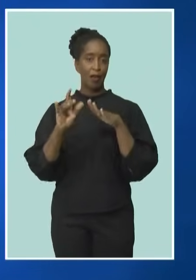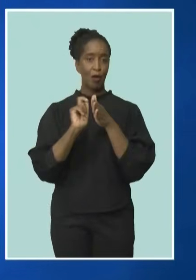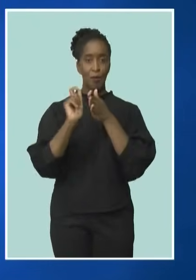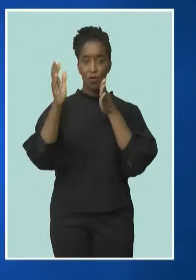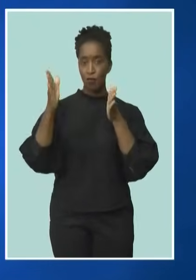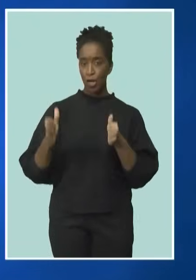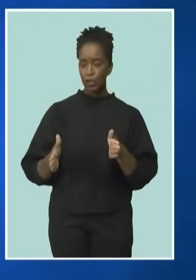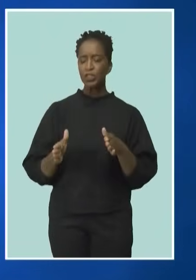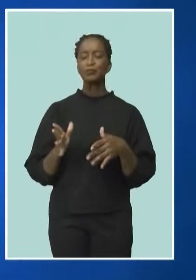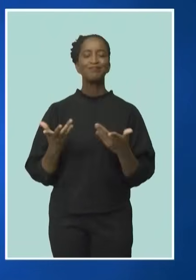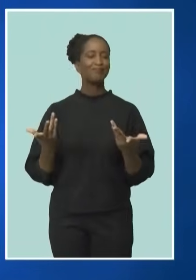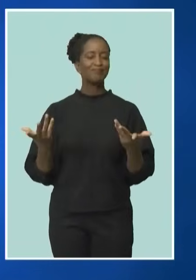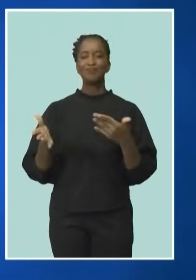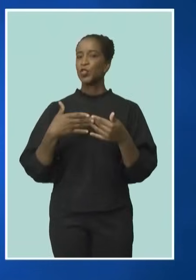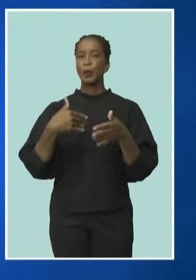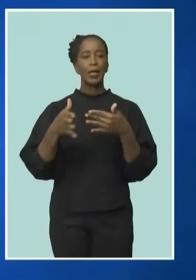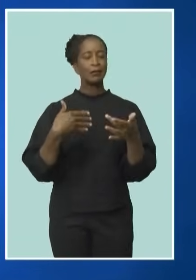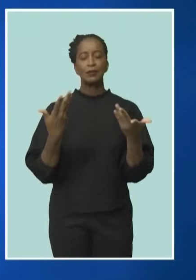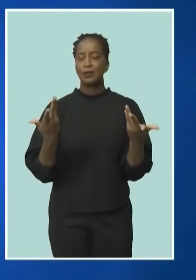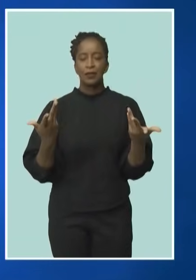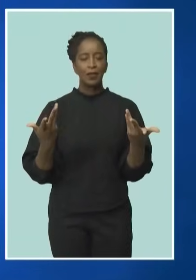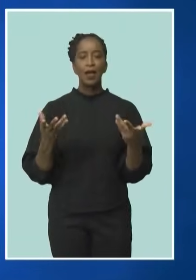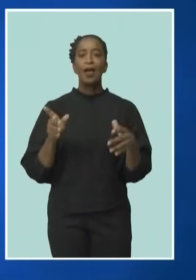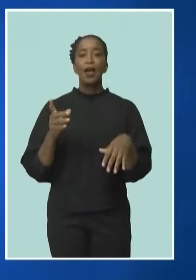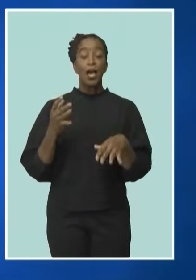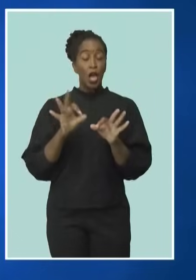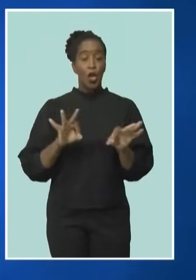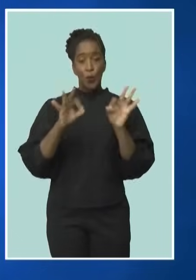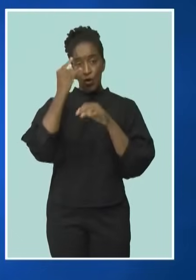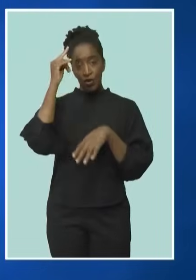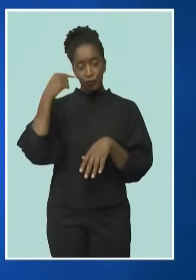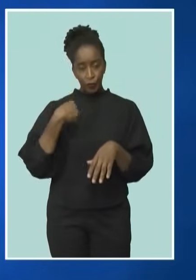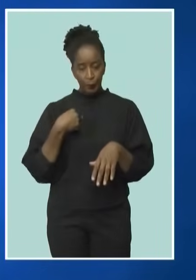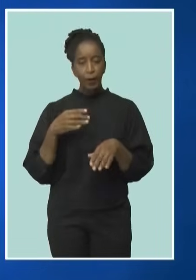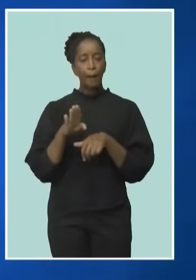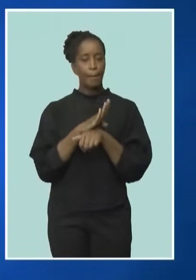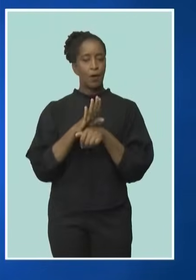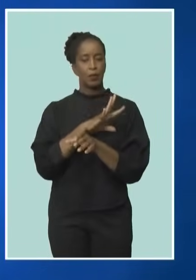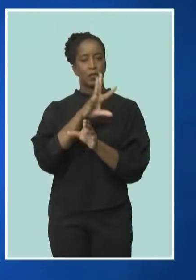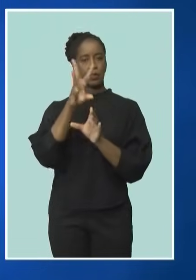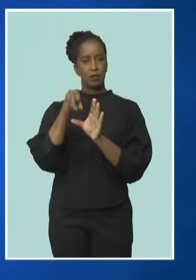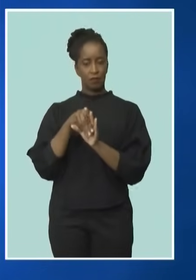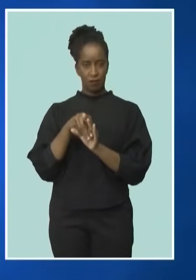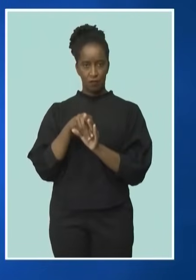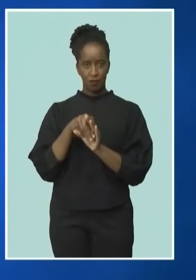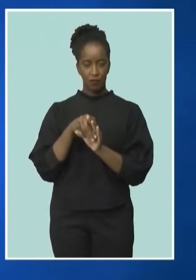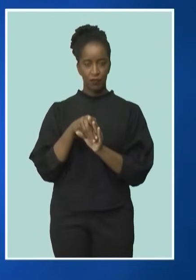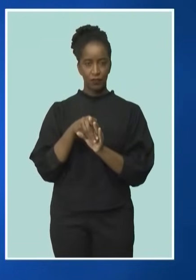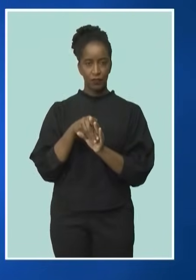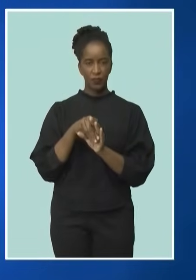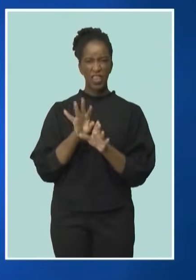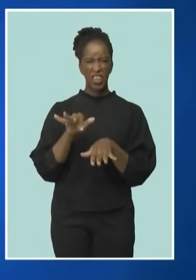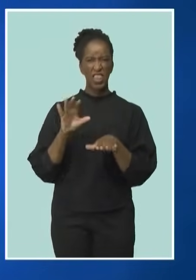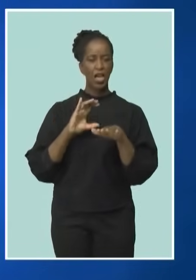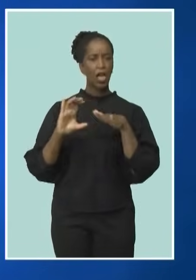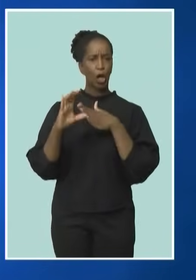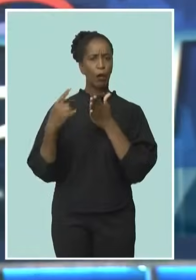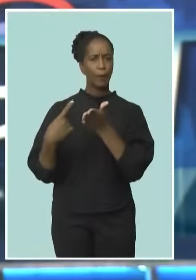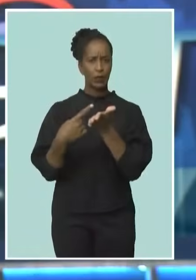that Barbados is part of that Caribbean discussion.